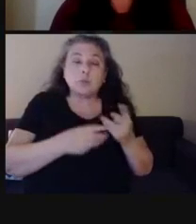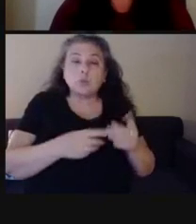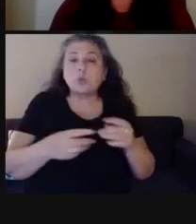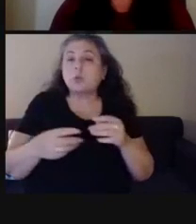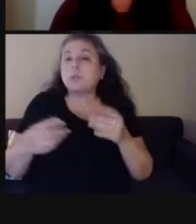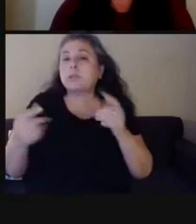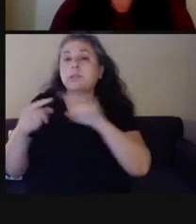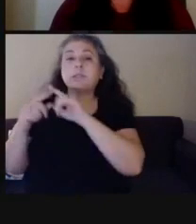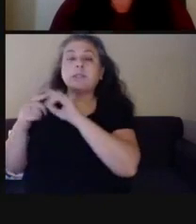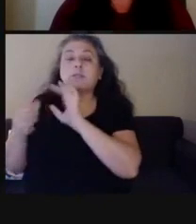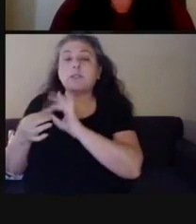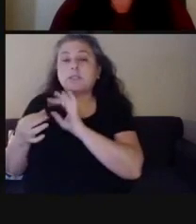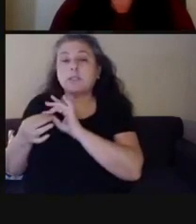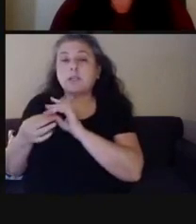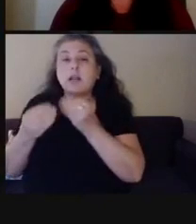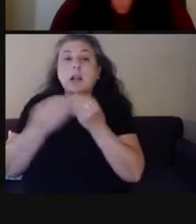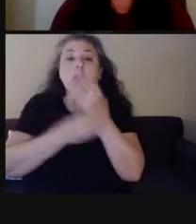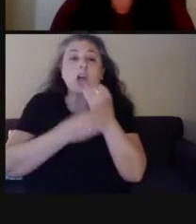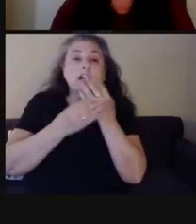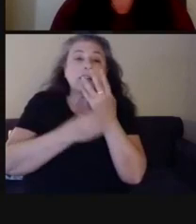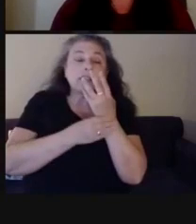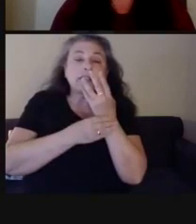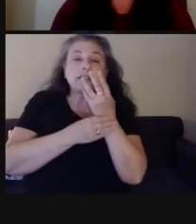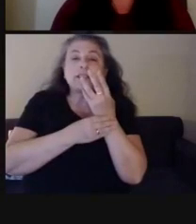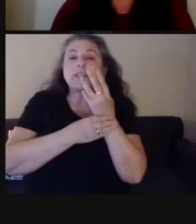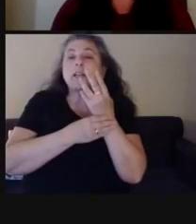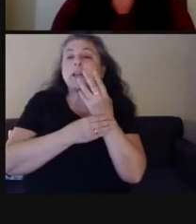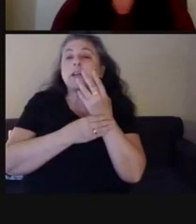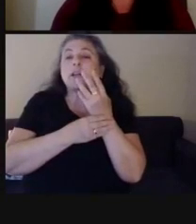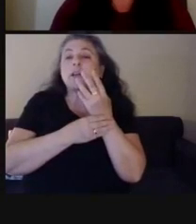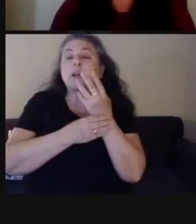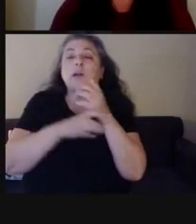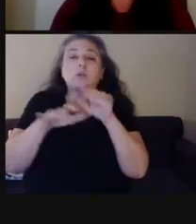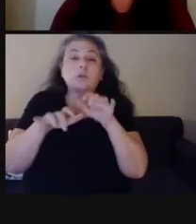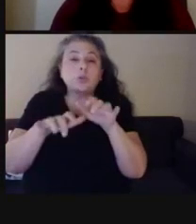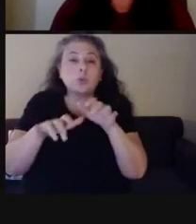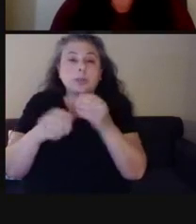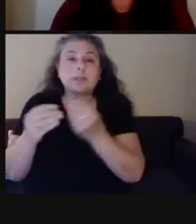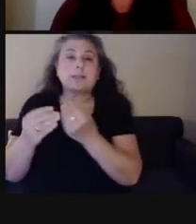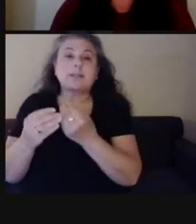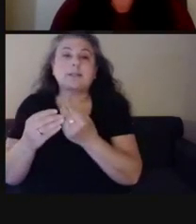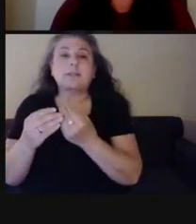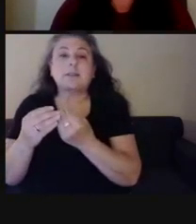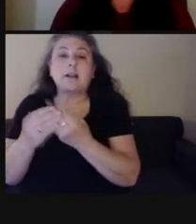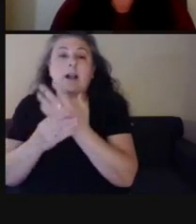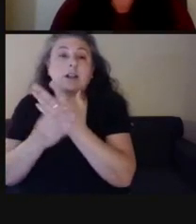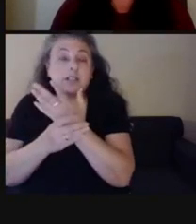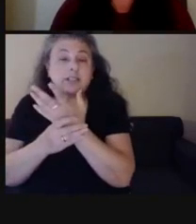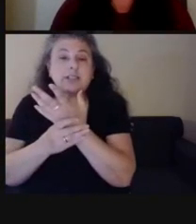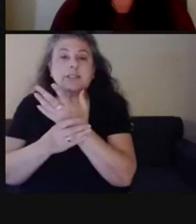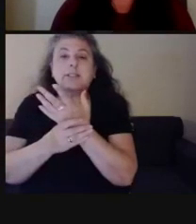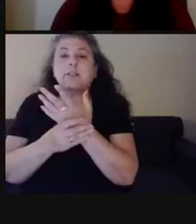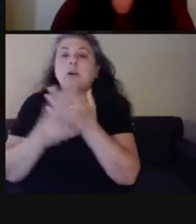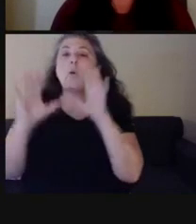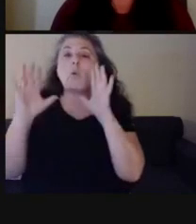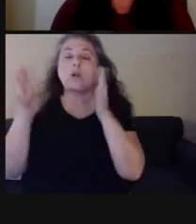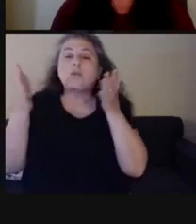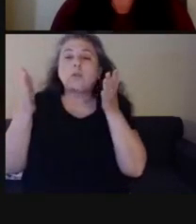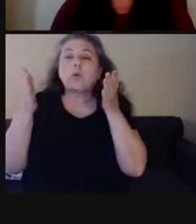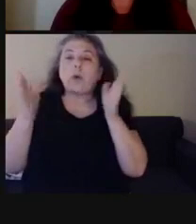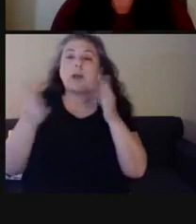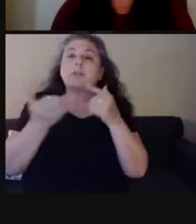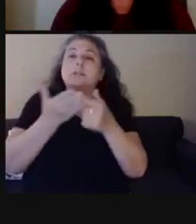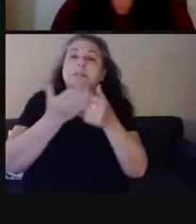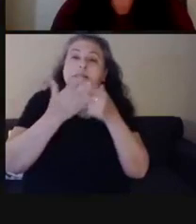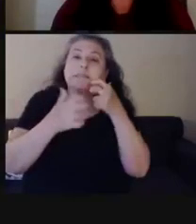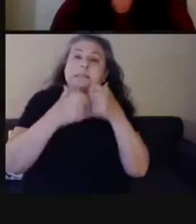garden and gardening can be a wonderful platform to talk out issues and projects